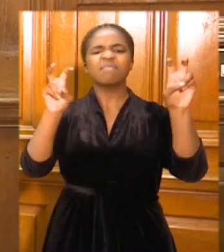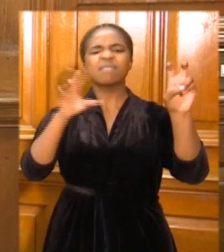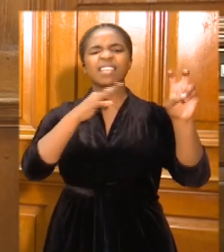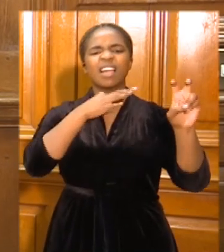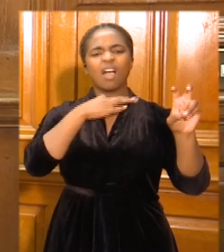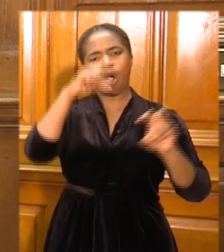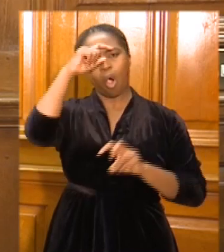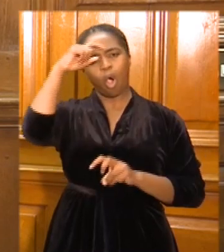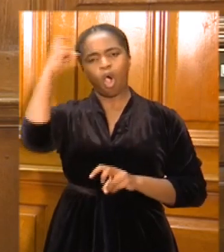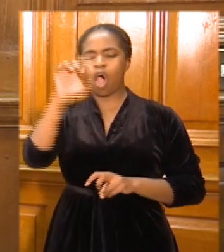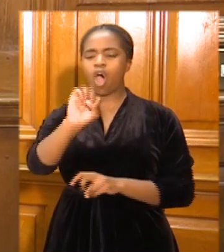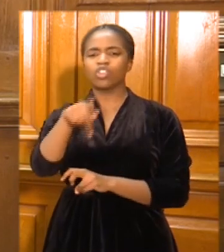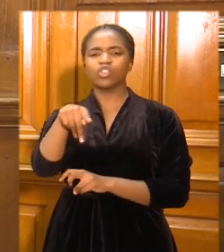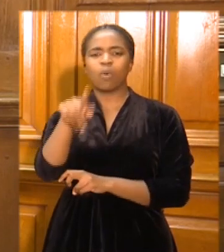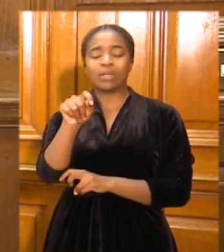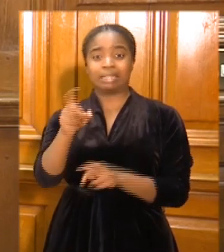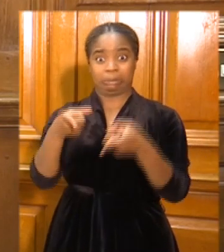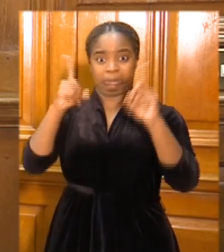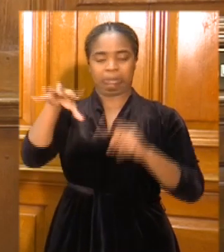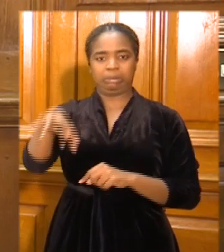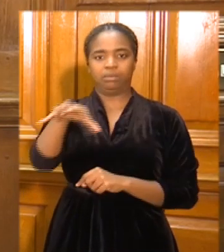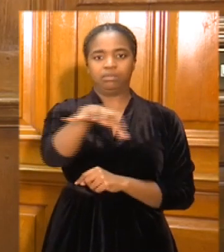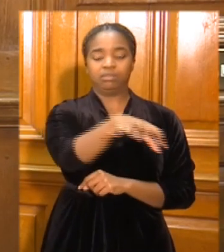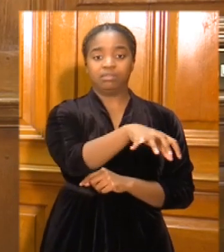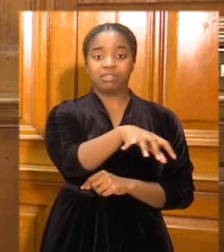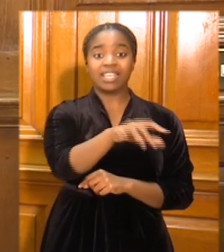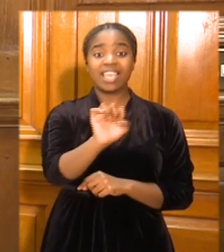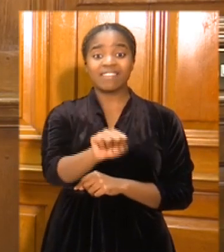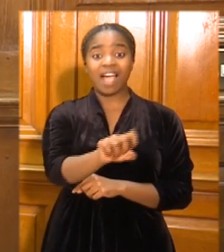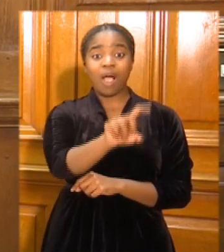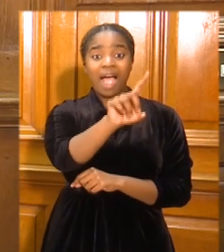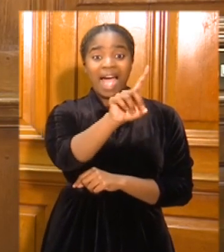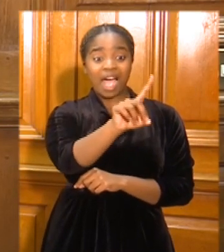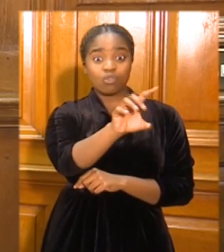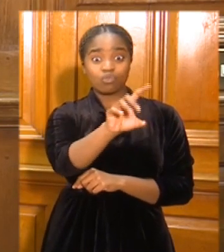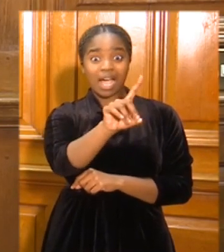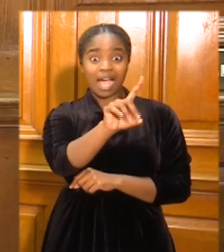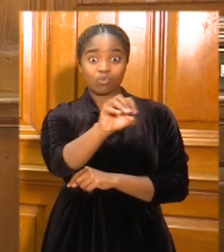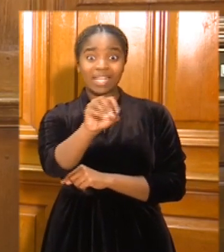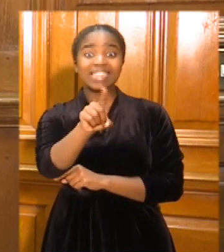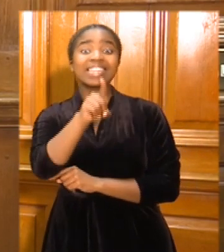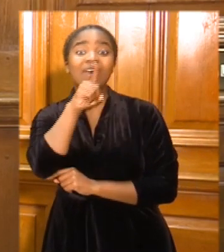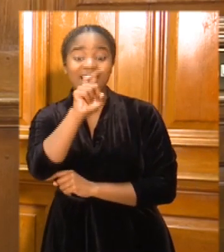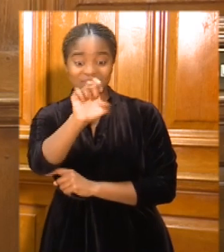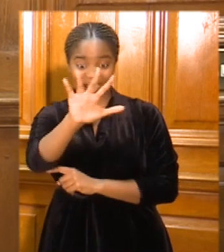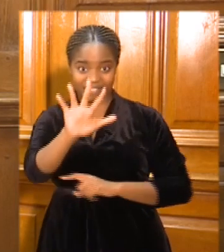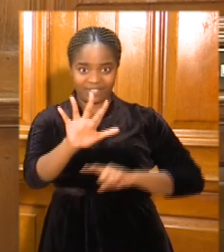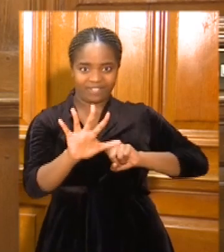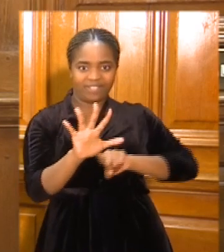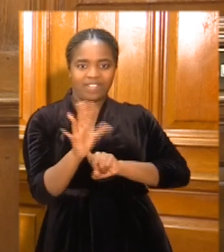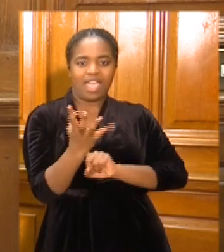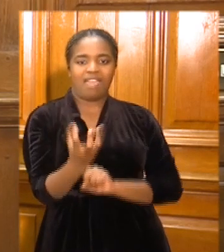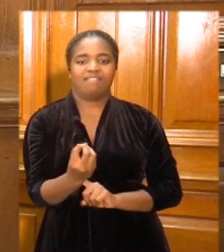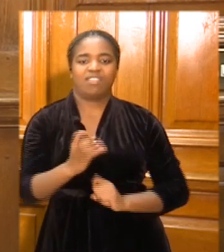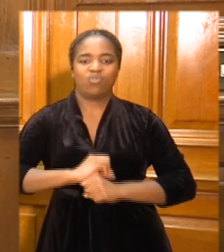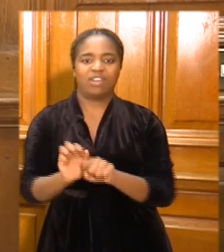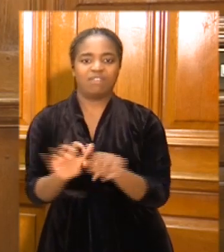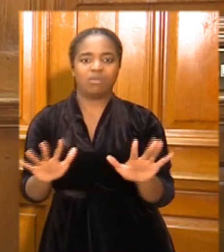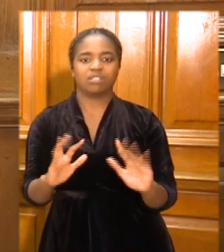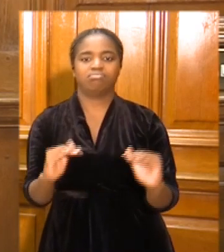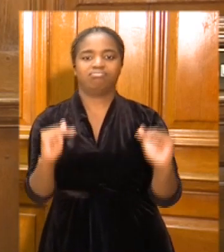more than 5 infected people per 100,000 people, or where new infections are